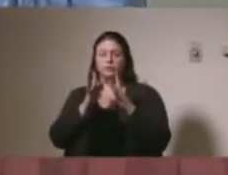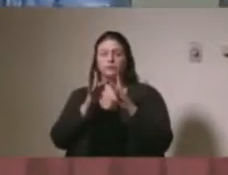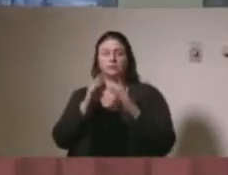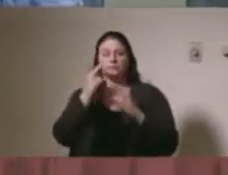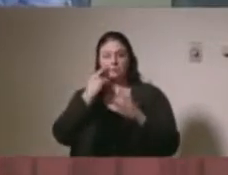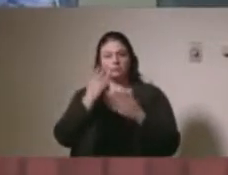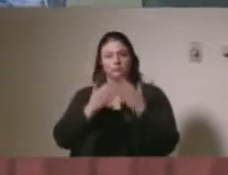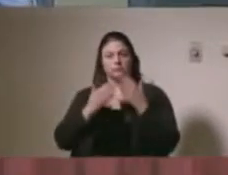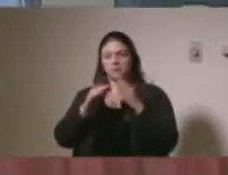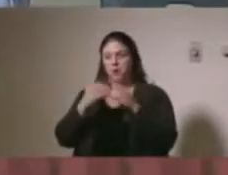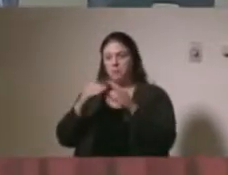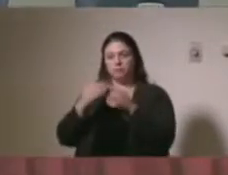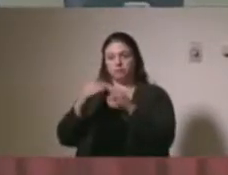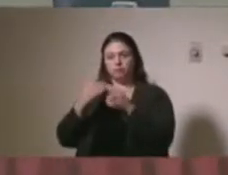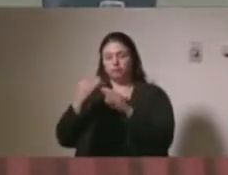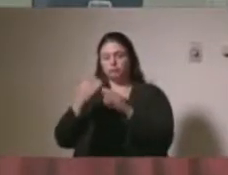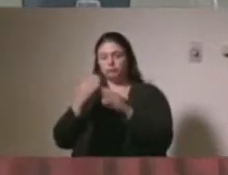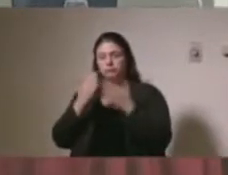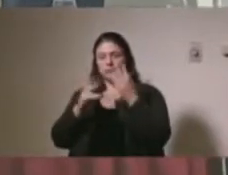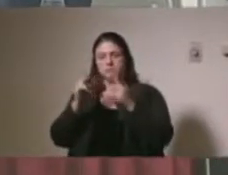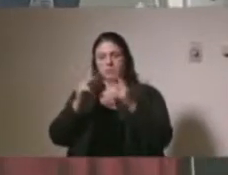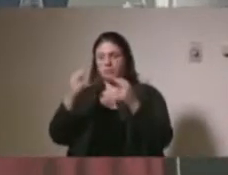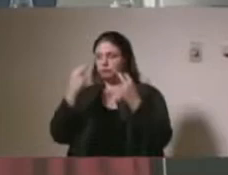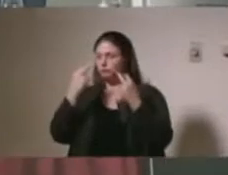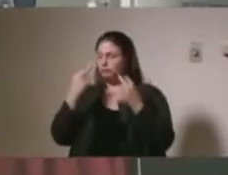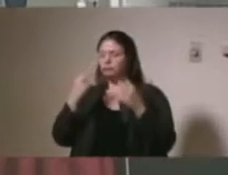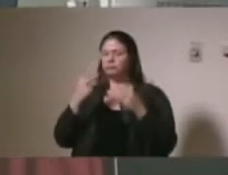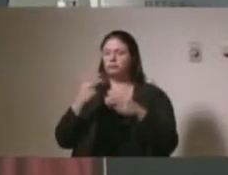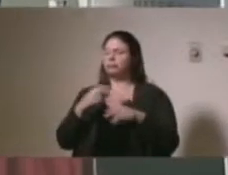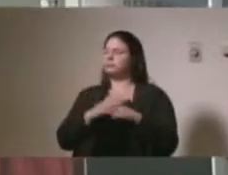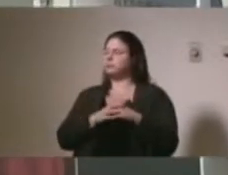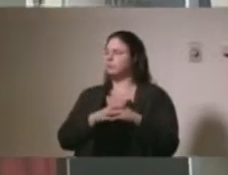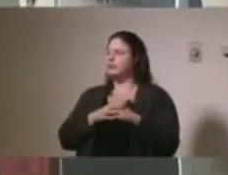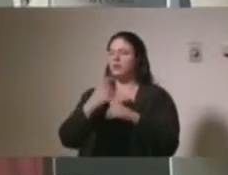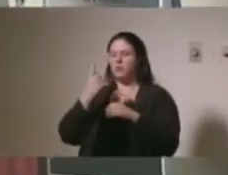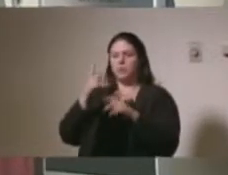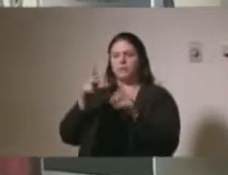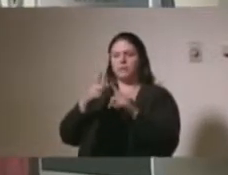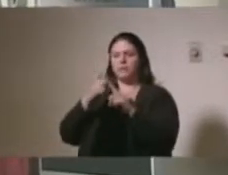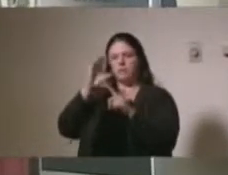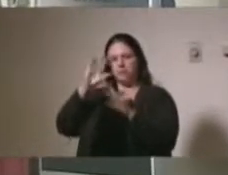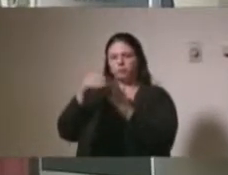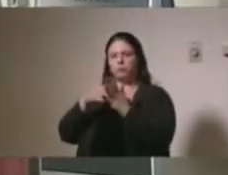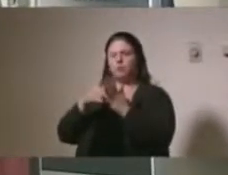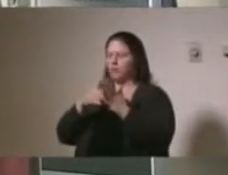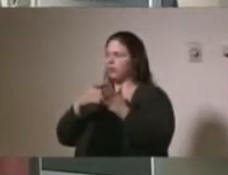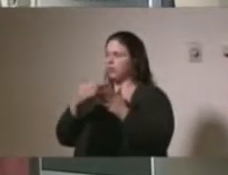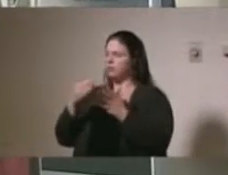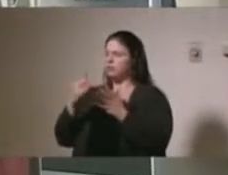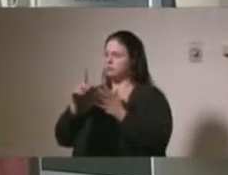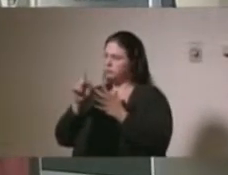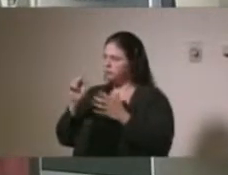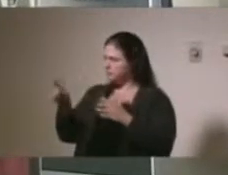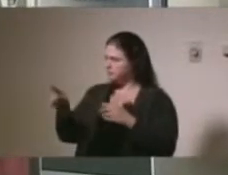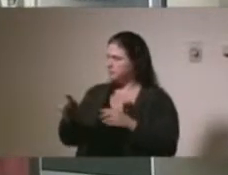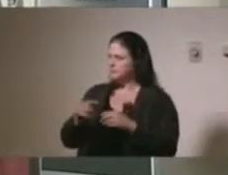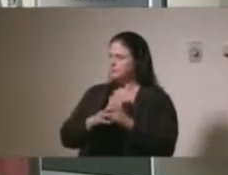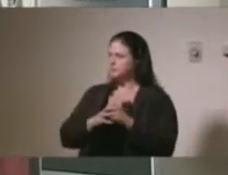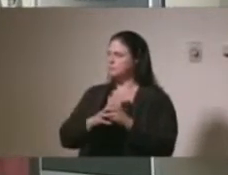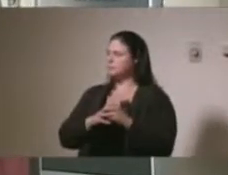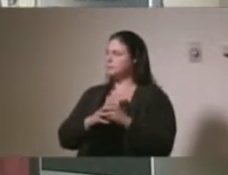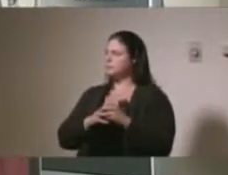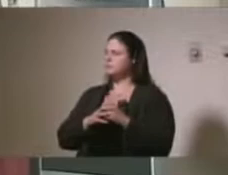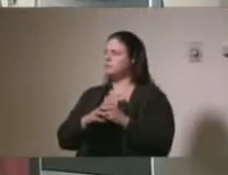because we have brothers and sisters watching us, and we have a question from Francis in Montreal, who wants to know, and the question is